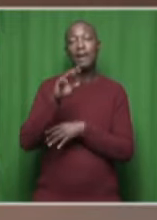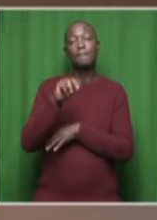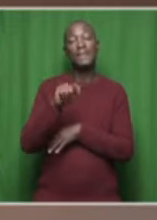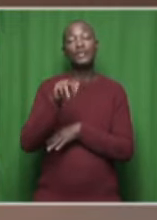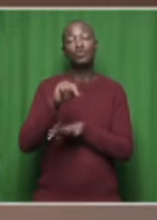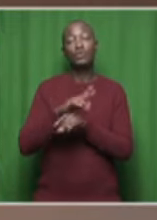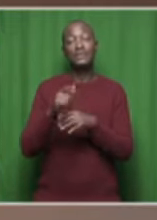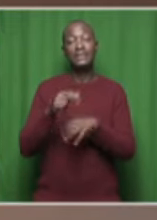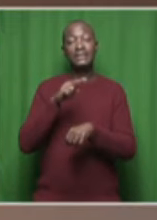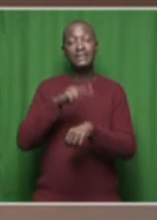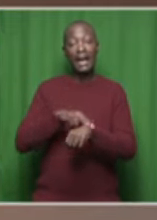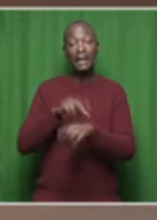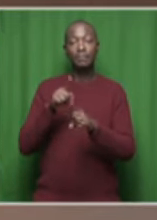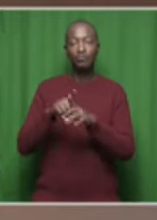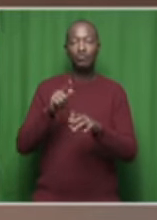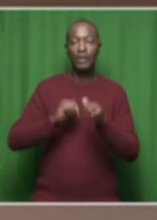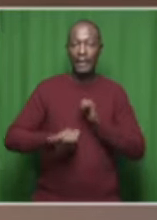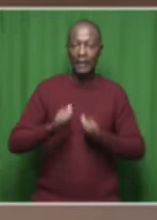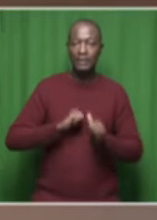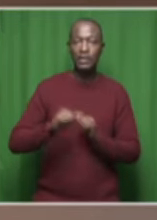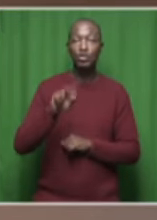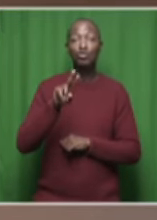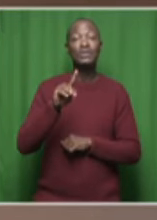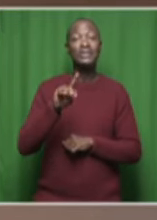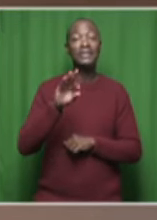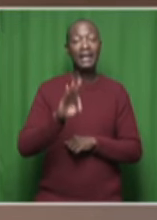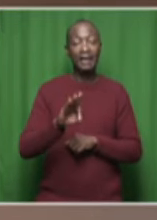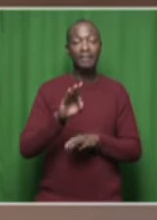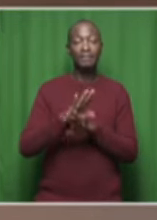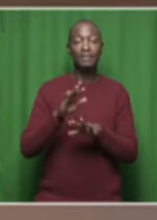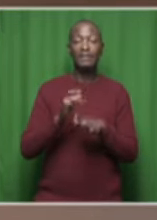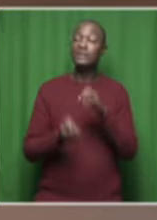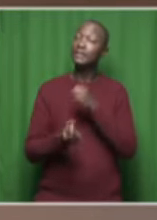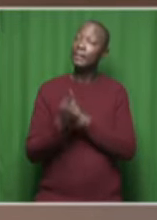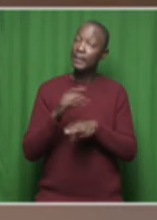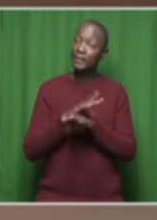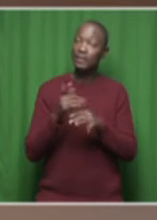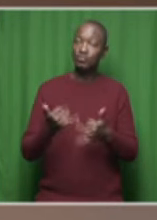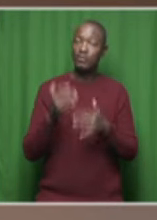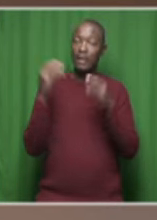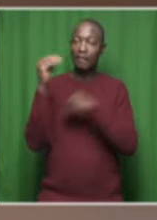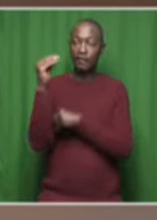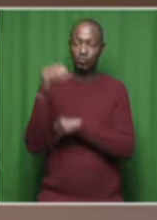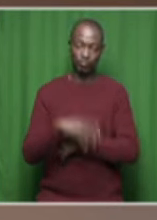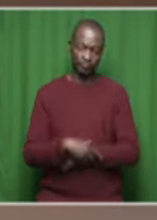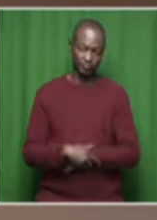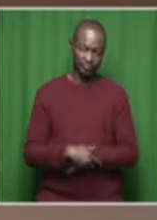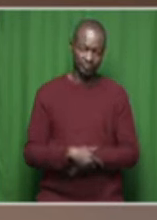the Time to Act. The UDF 40 exhibition is happening at the Apartheid Museum this afternoon.